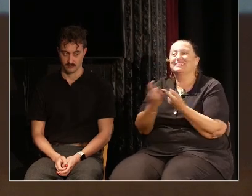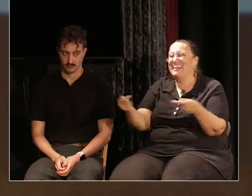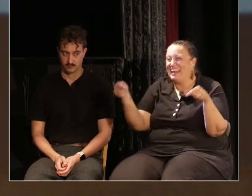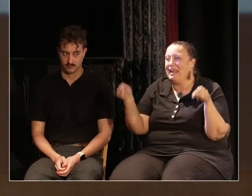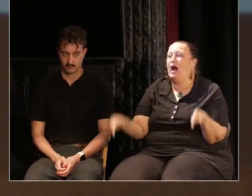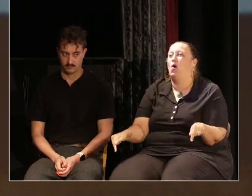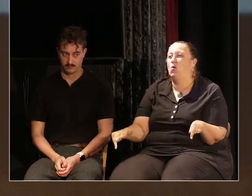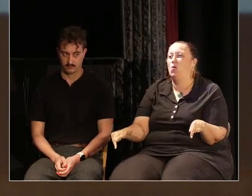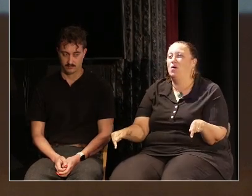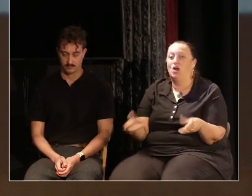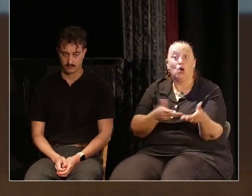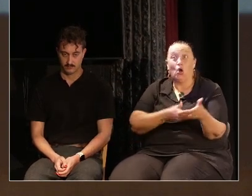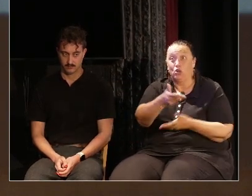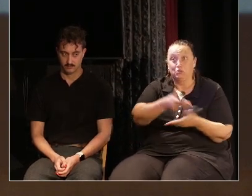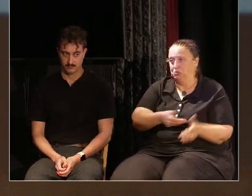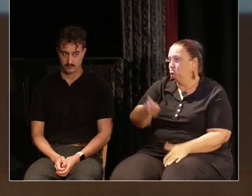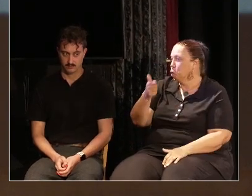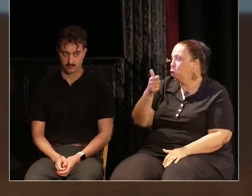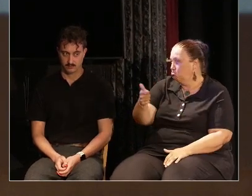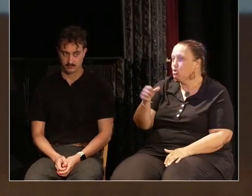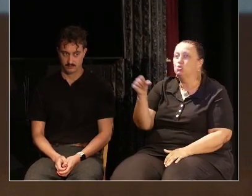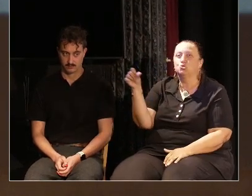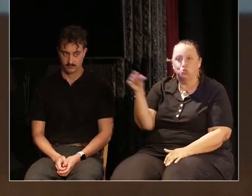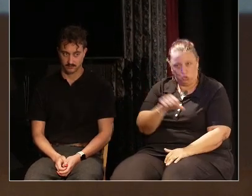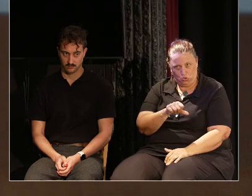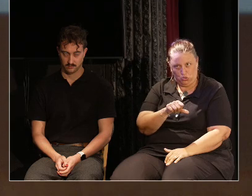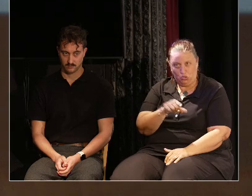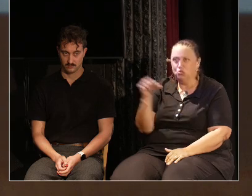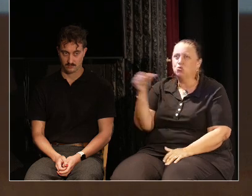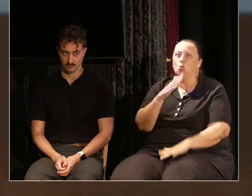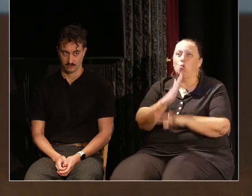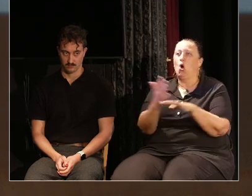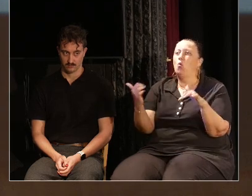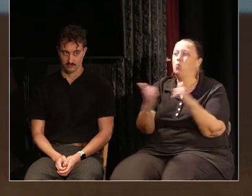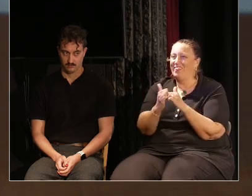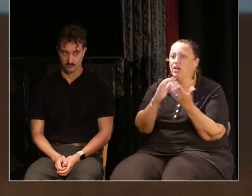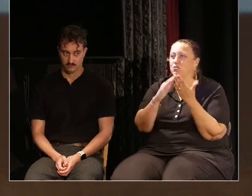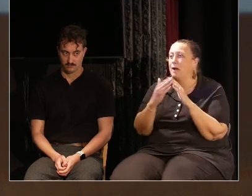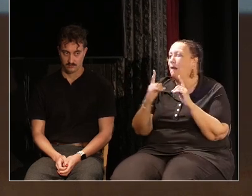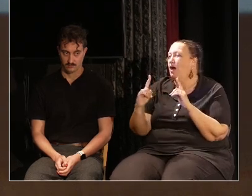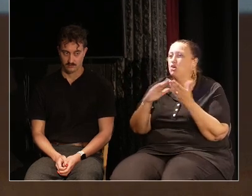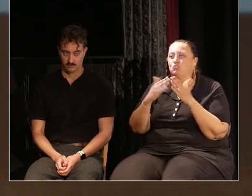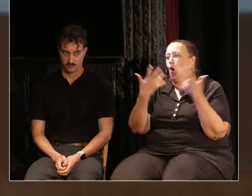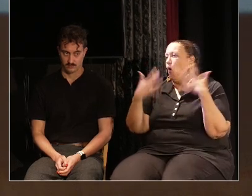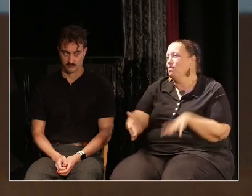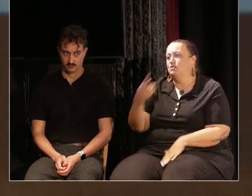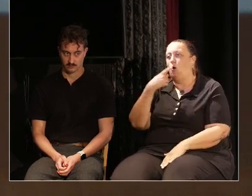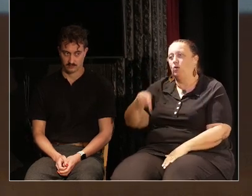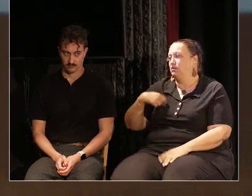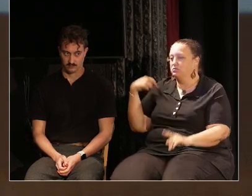So consultation is fantastic, and yes, we absolutely should do that and should work with the community. The community has told us what they want